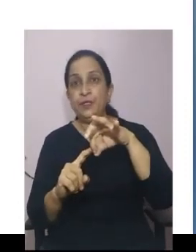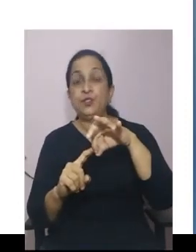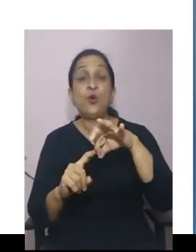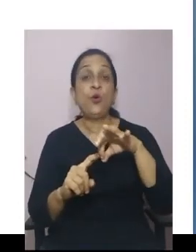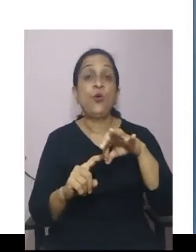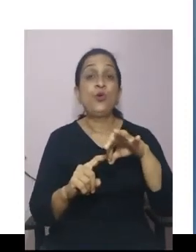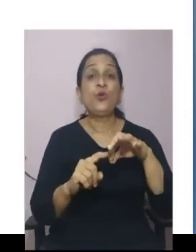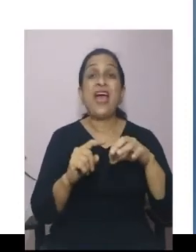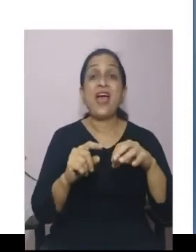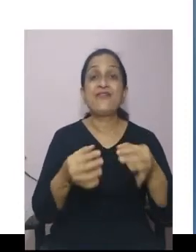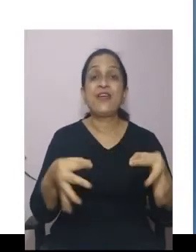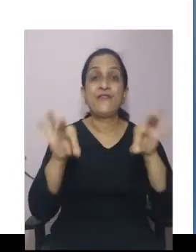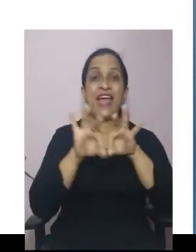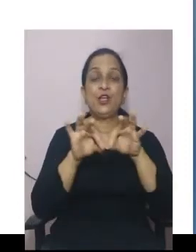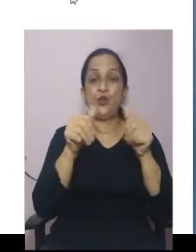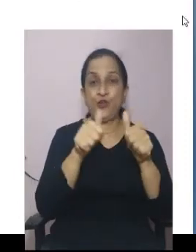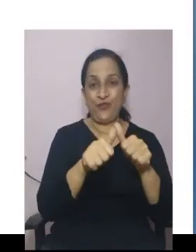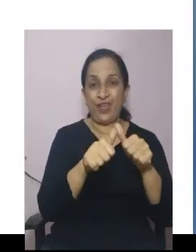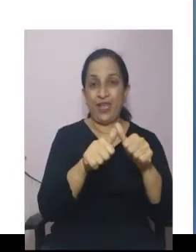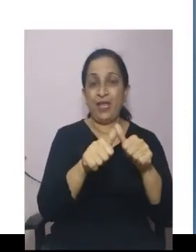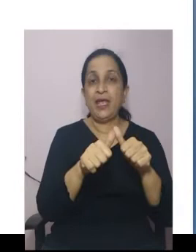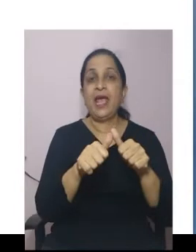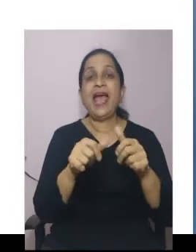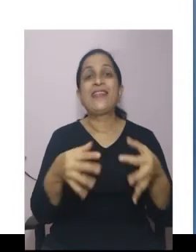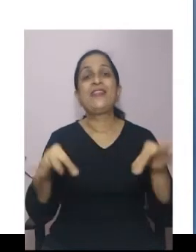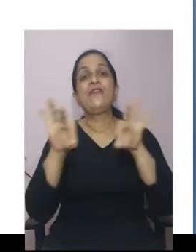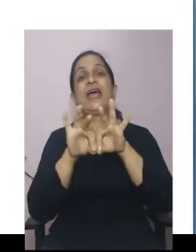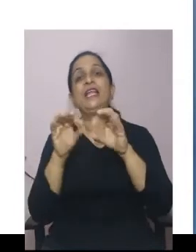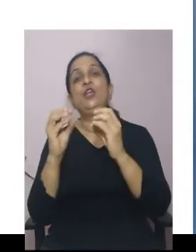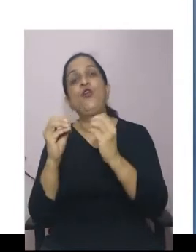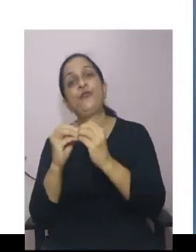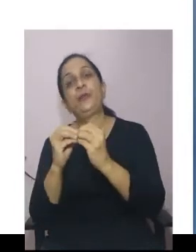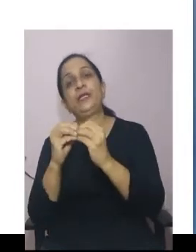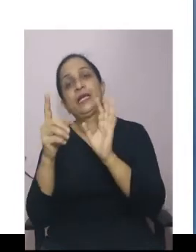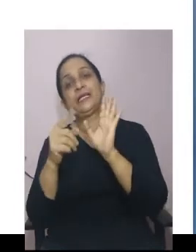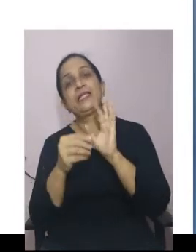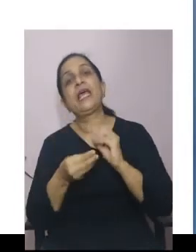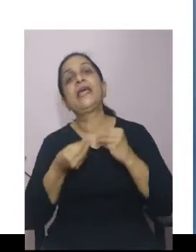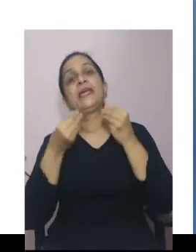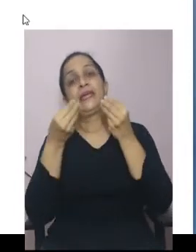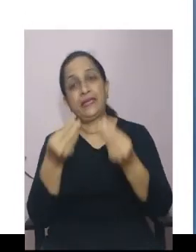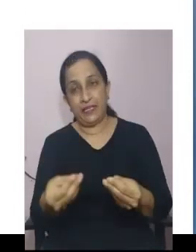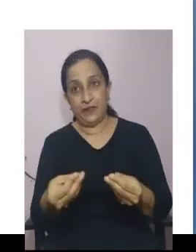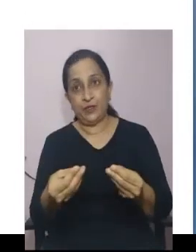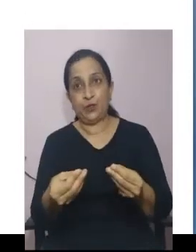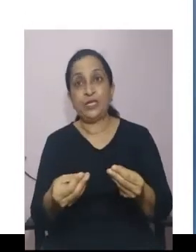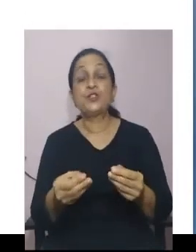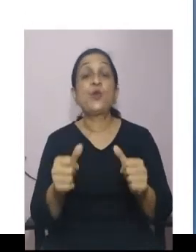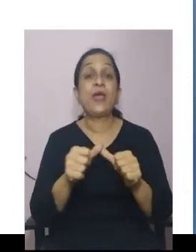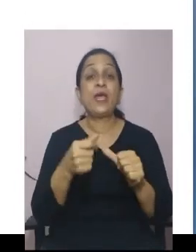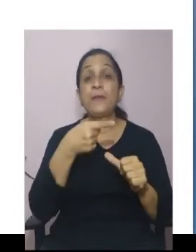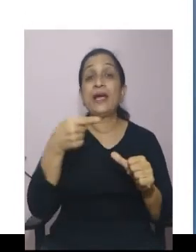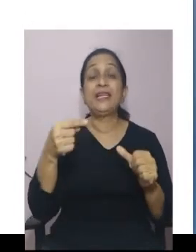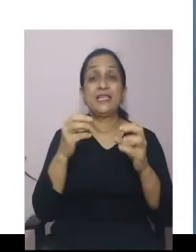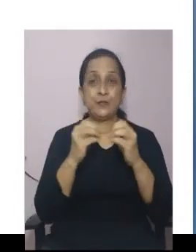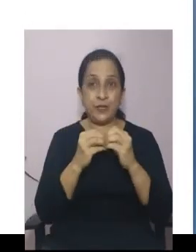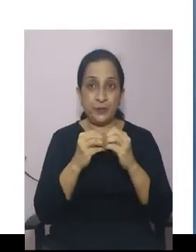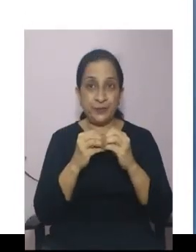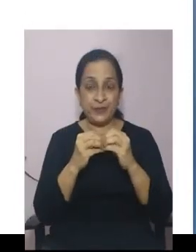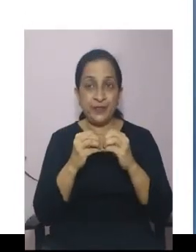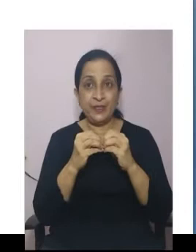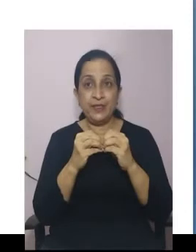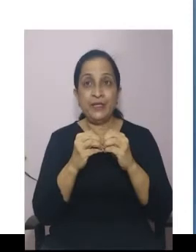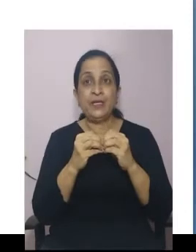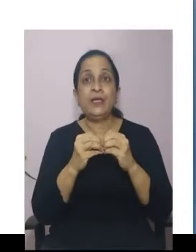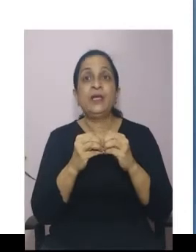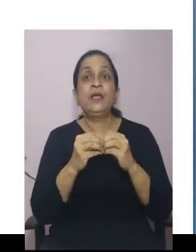Here if A is this and B value is this, what is the value of A minus B?